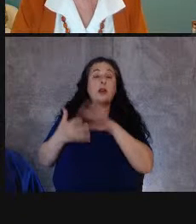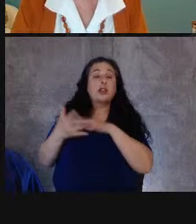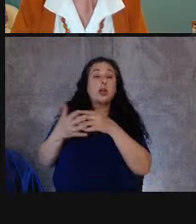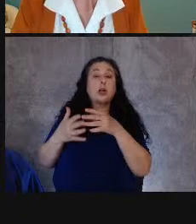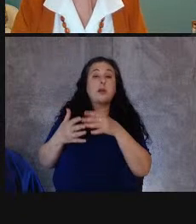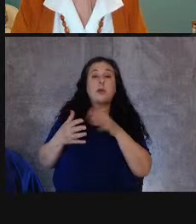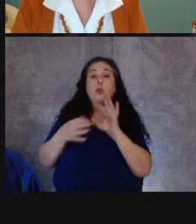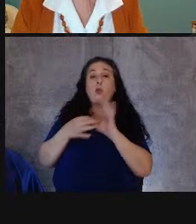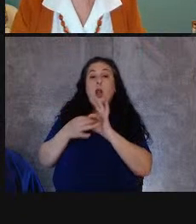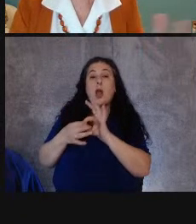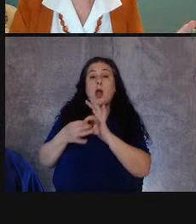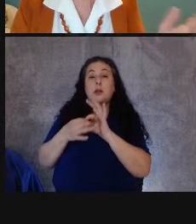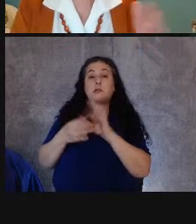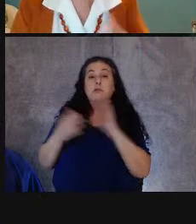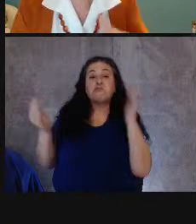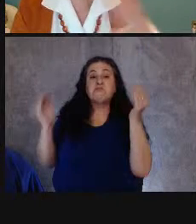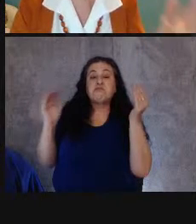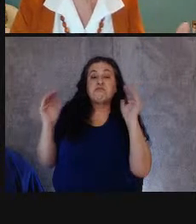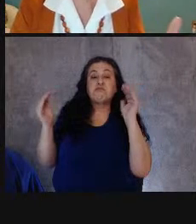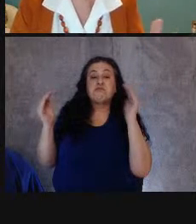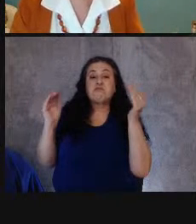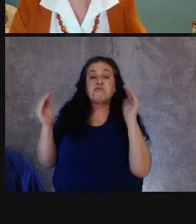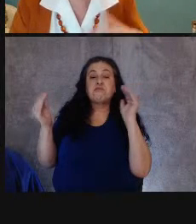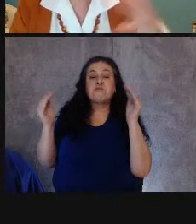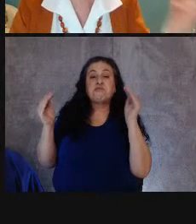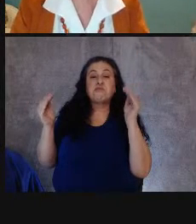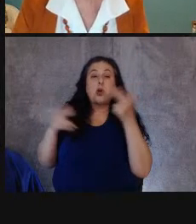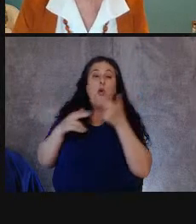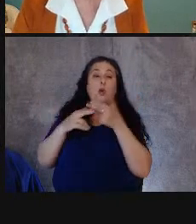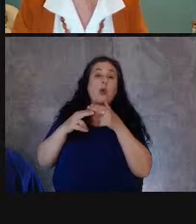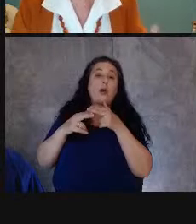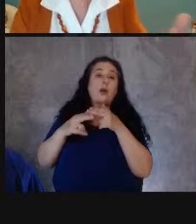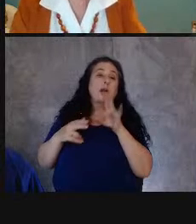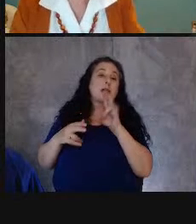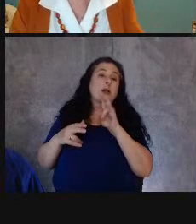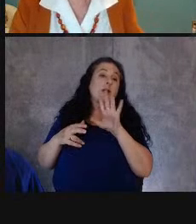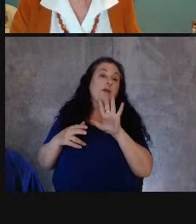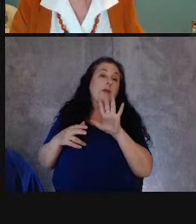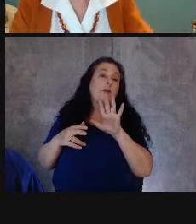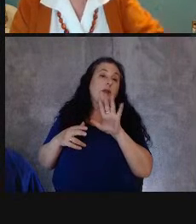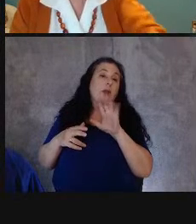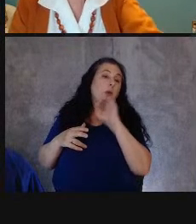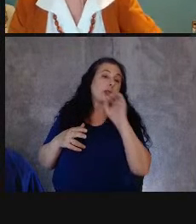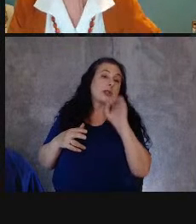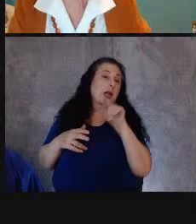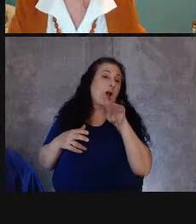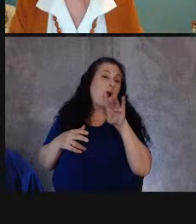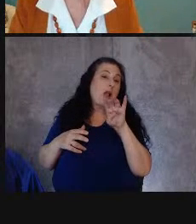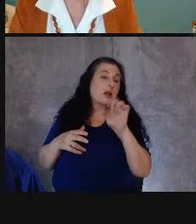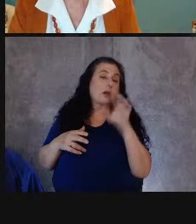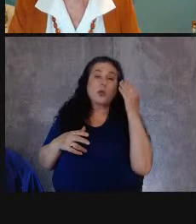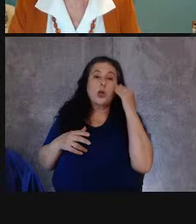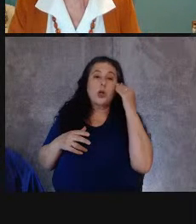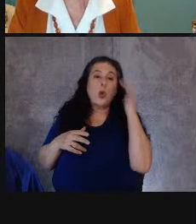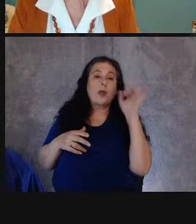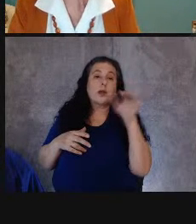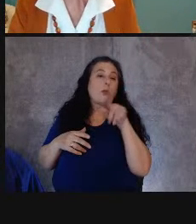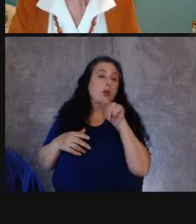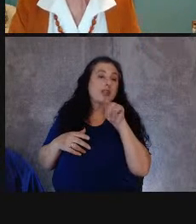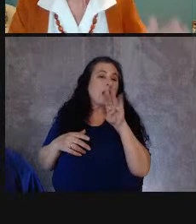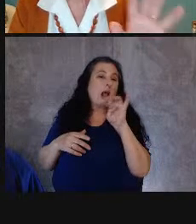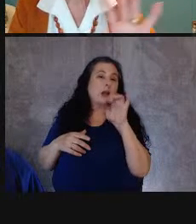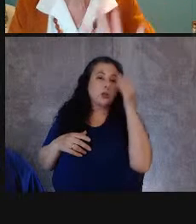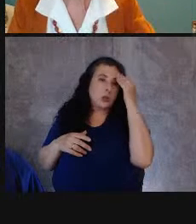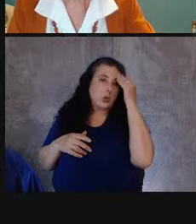about relative to the standard. The baby weight fell in the 75th percentile or something like that. We're very familiar with that.